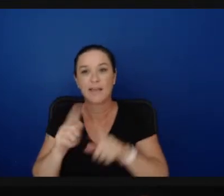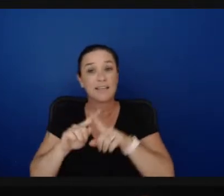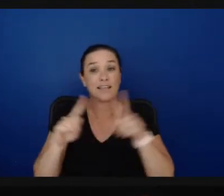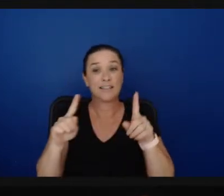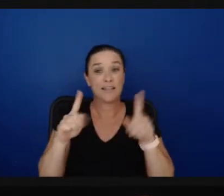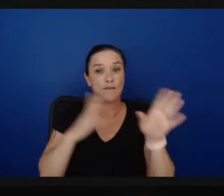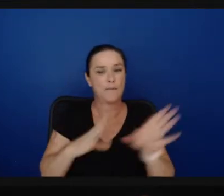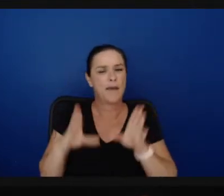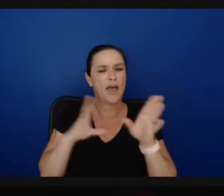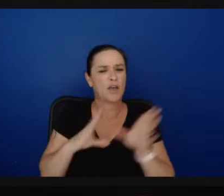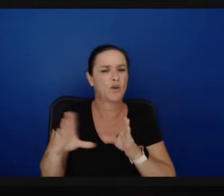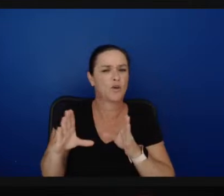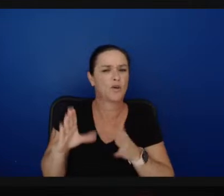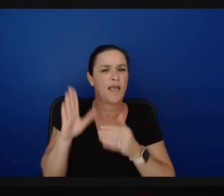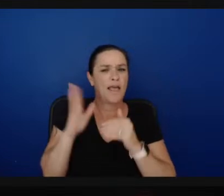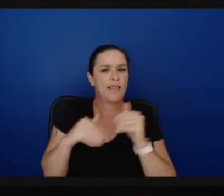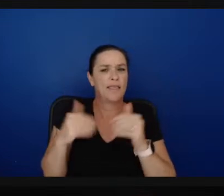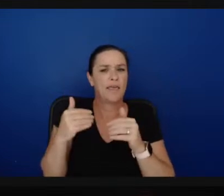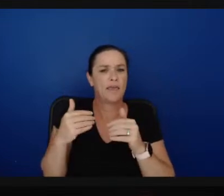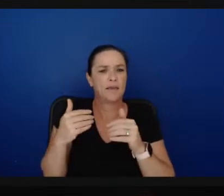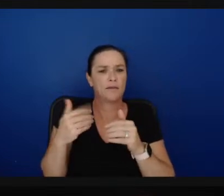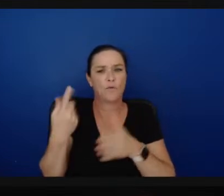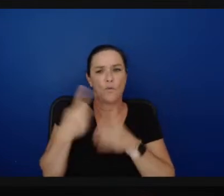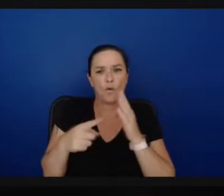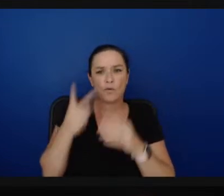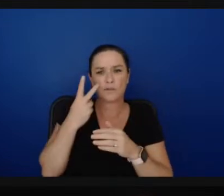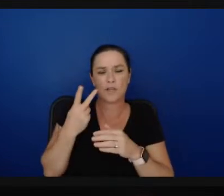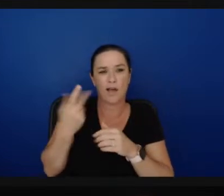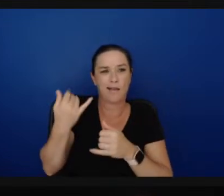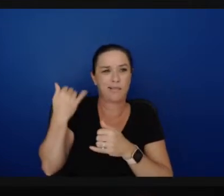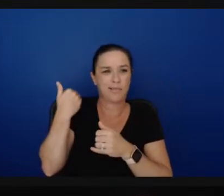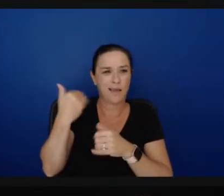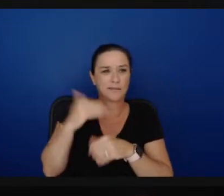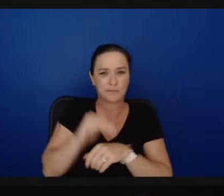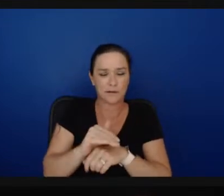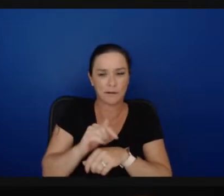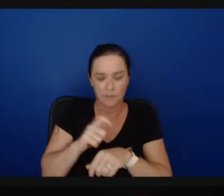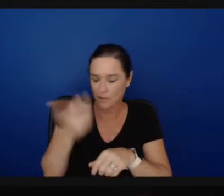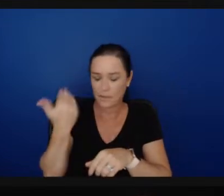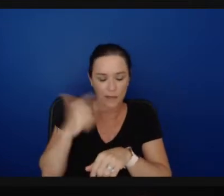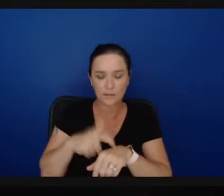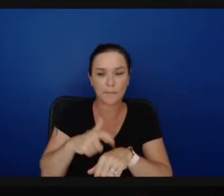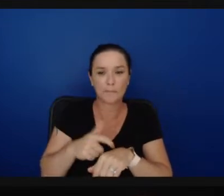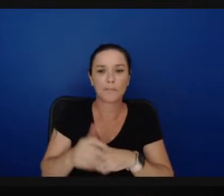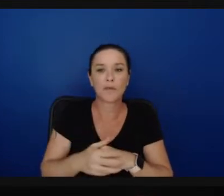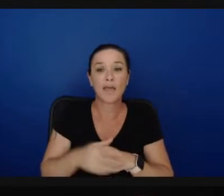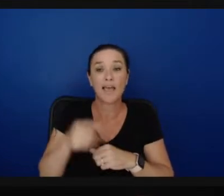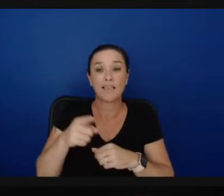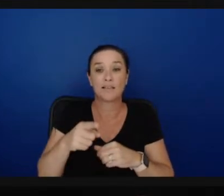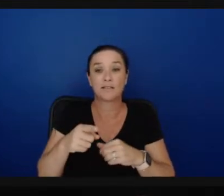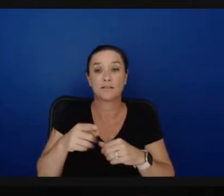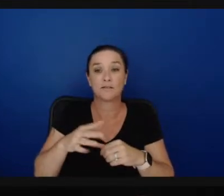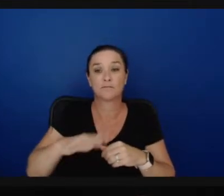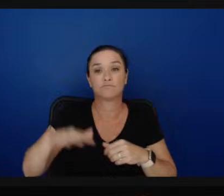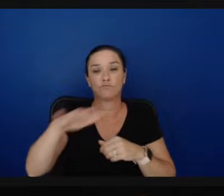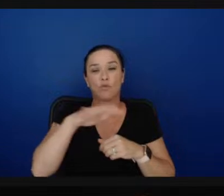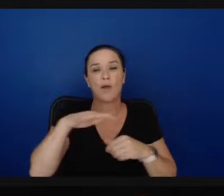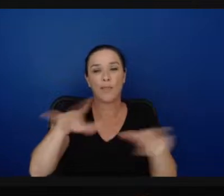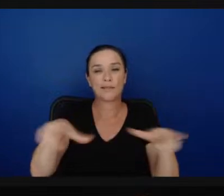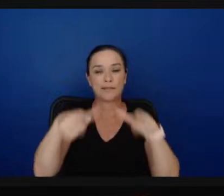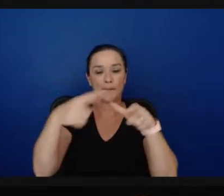all eruption buildup before, right? This is really an extended filling the area around the summit, as we've been talking about for the last couple of